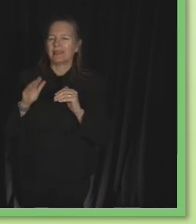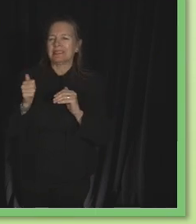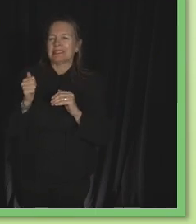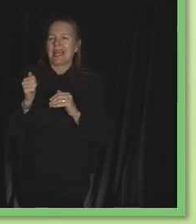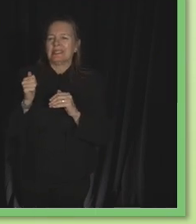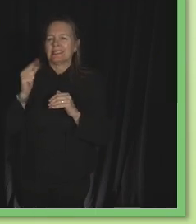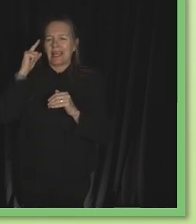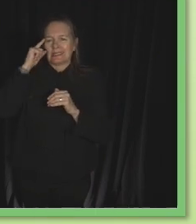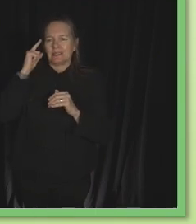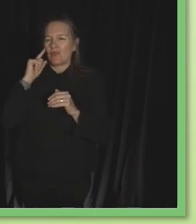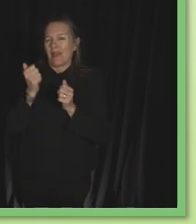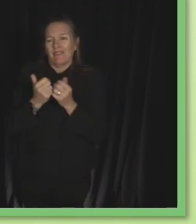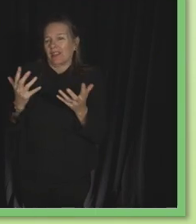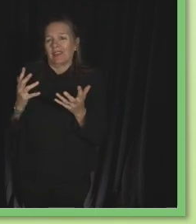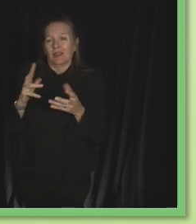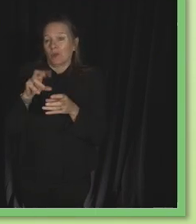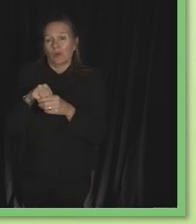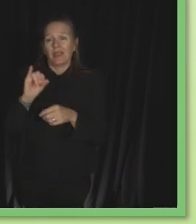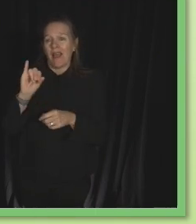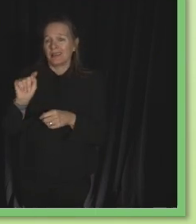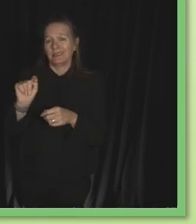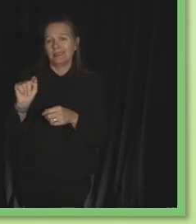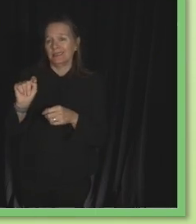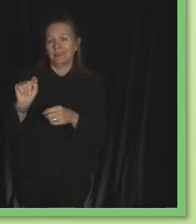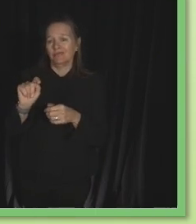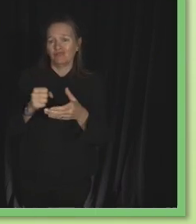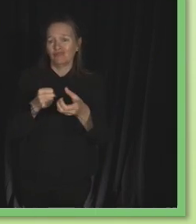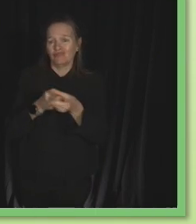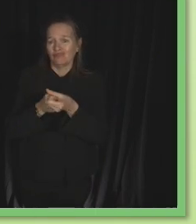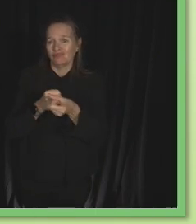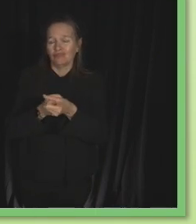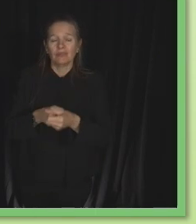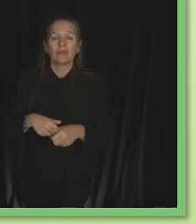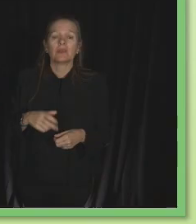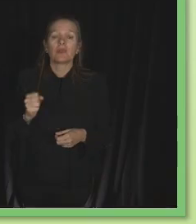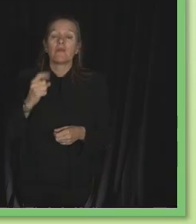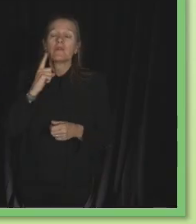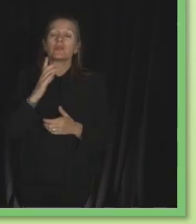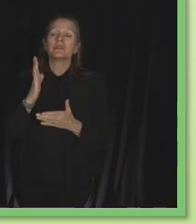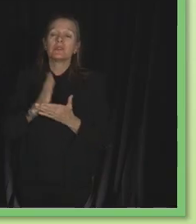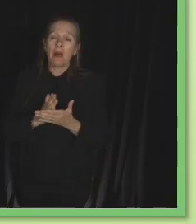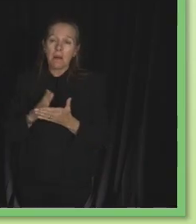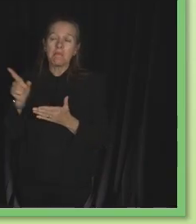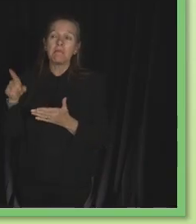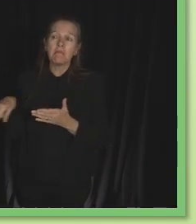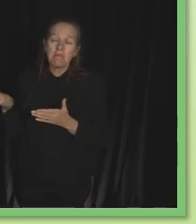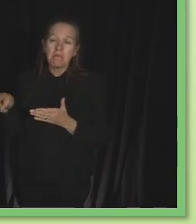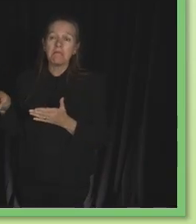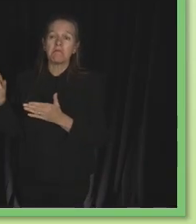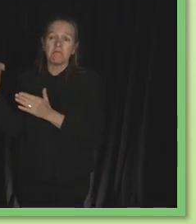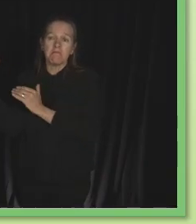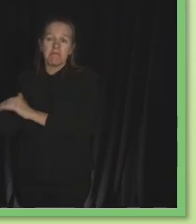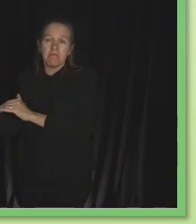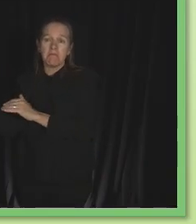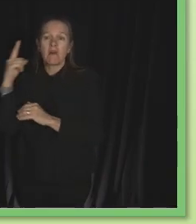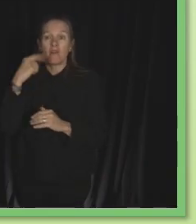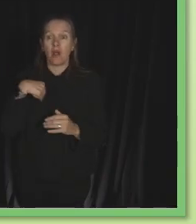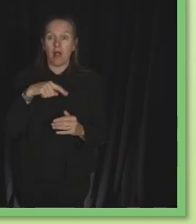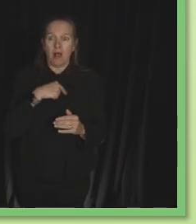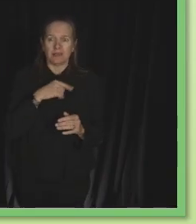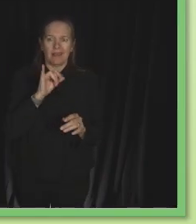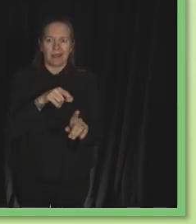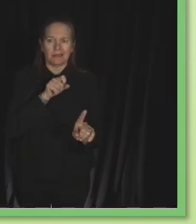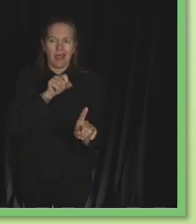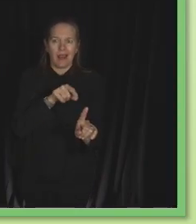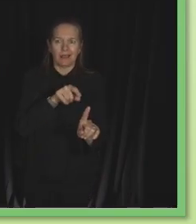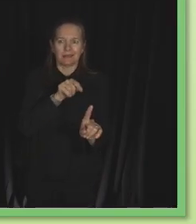else, including IT. For some, this can be a constraint. For us, it's our catalyst for